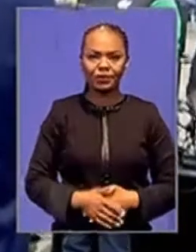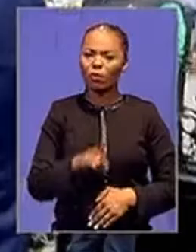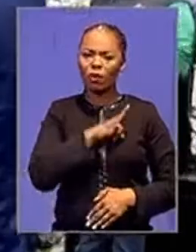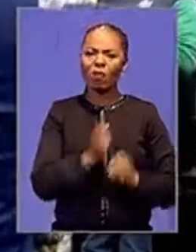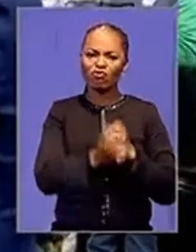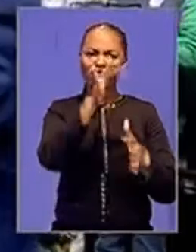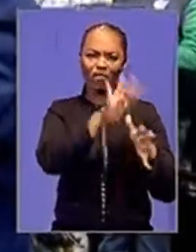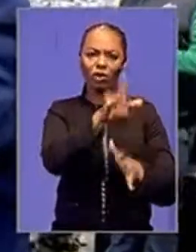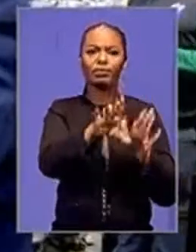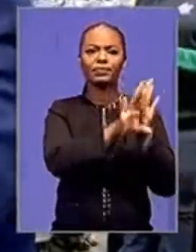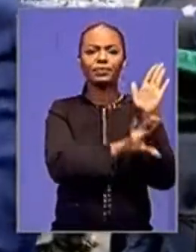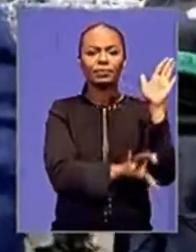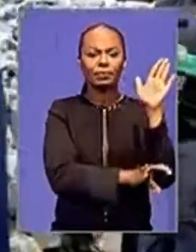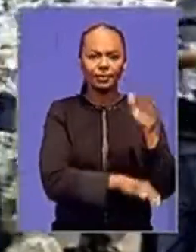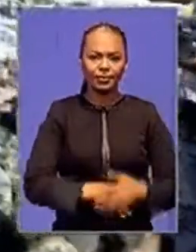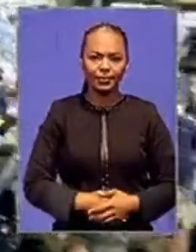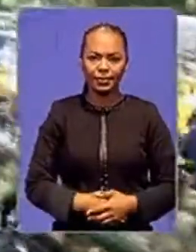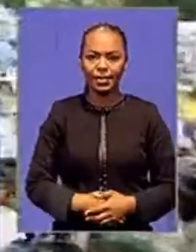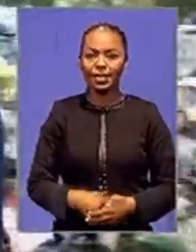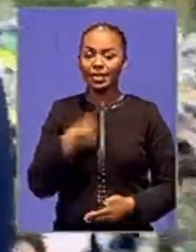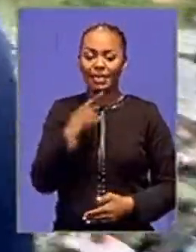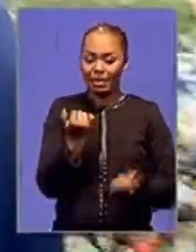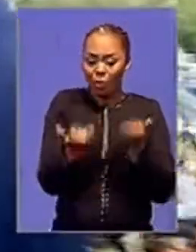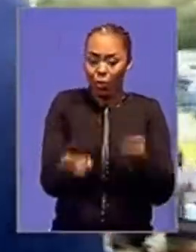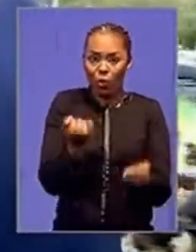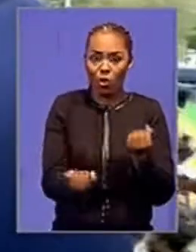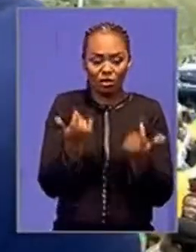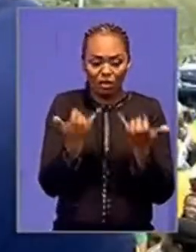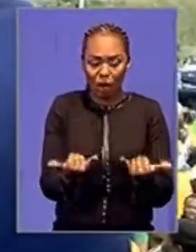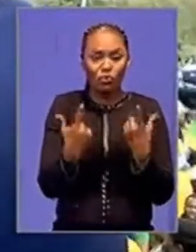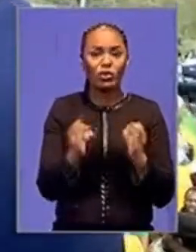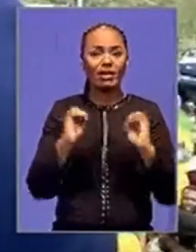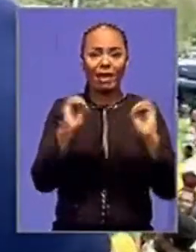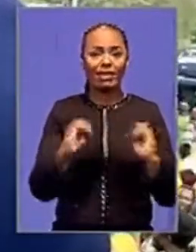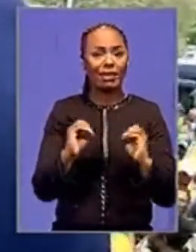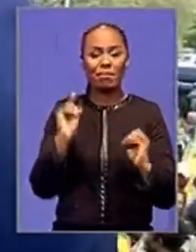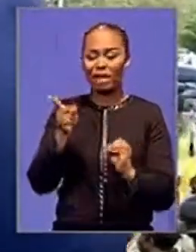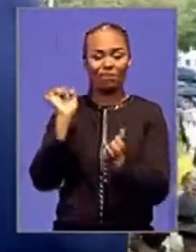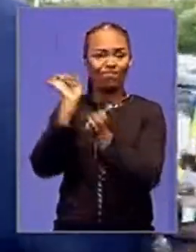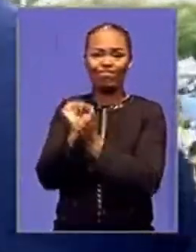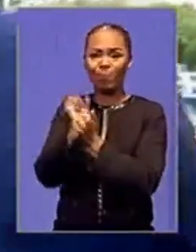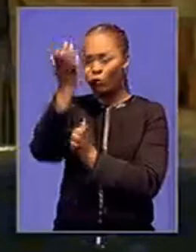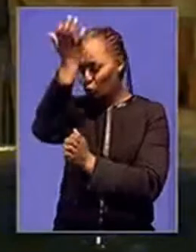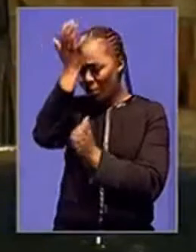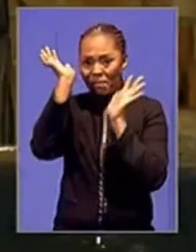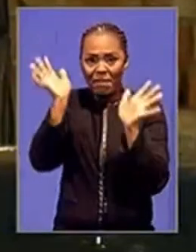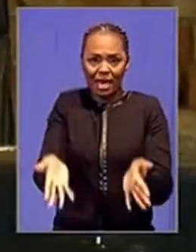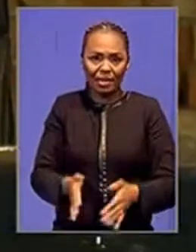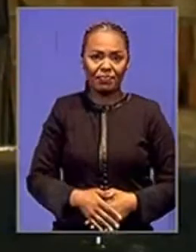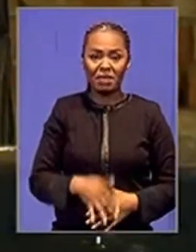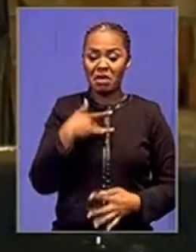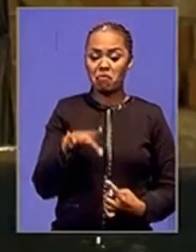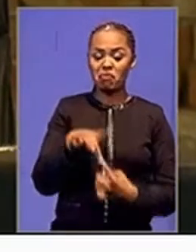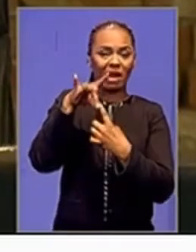kahlolo bo supile ha o se seo lekgotla le ka se etsang ntle fela le ho romela Zuma tjhankaneng. I am left with no